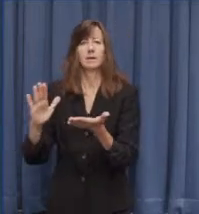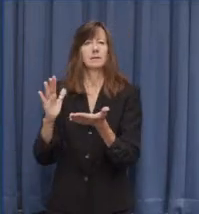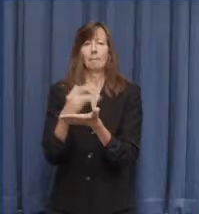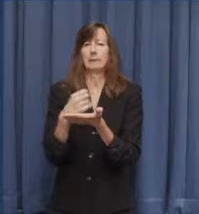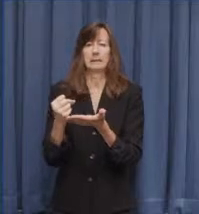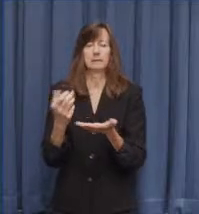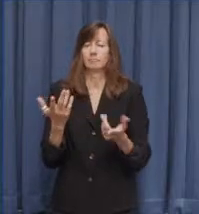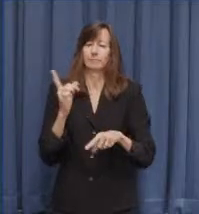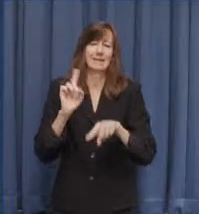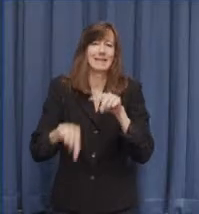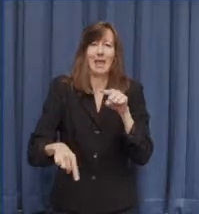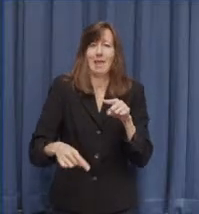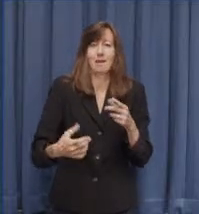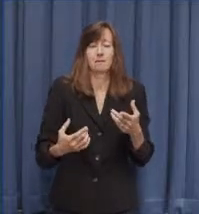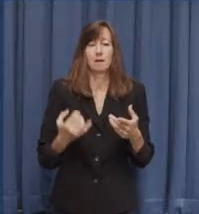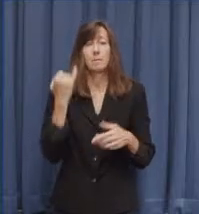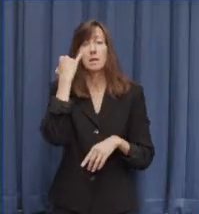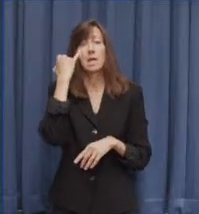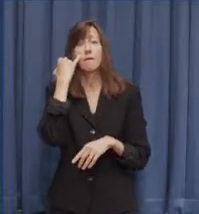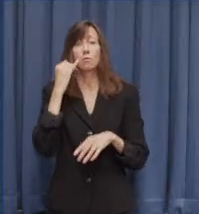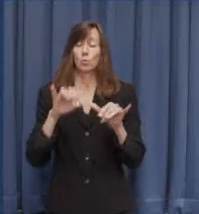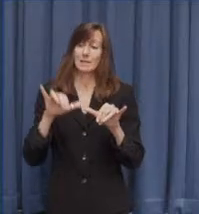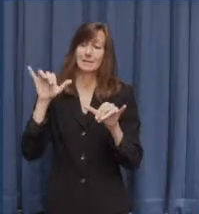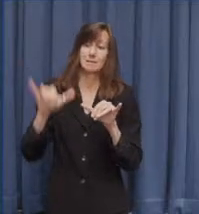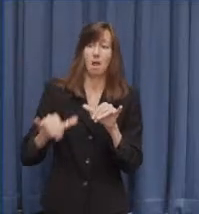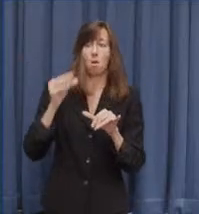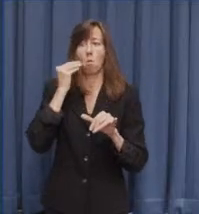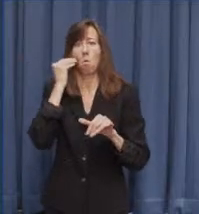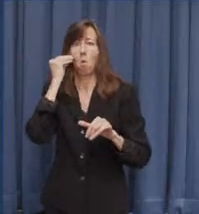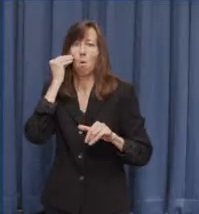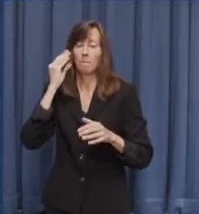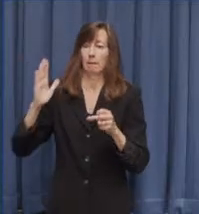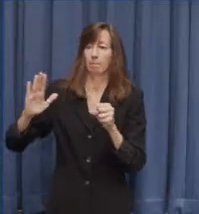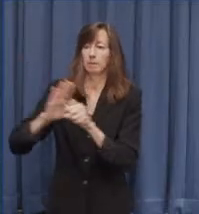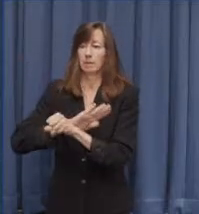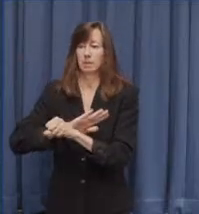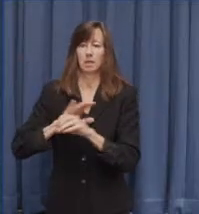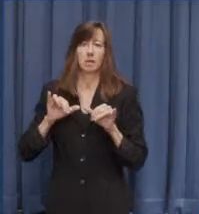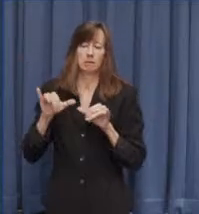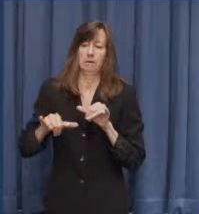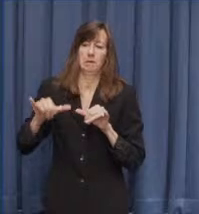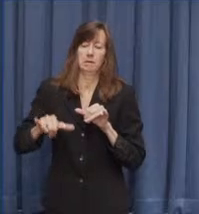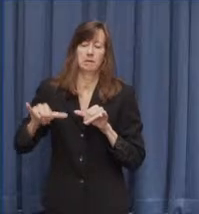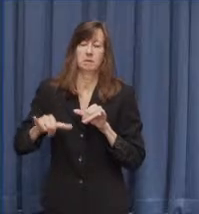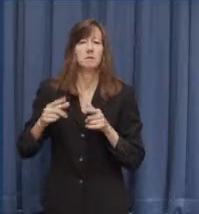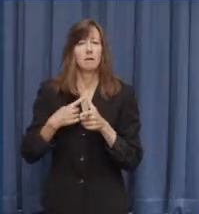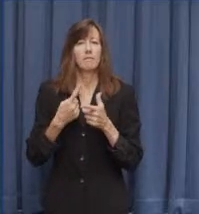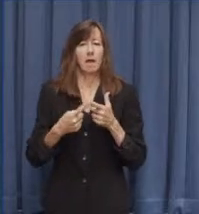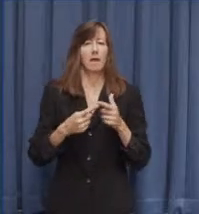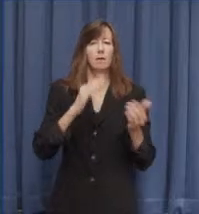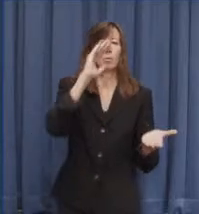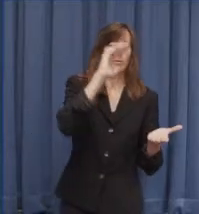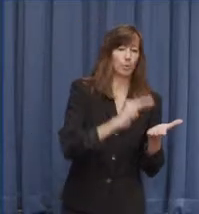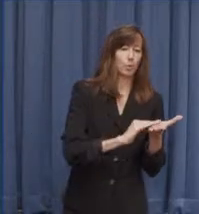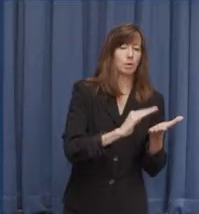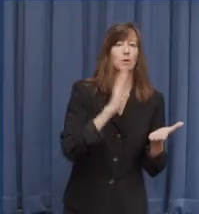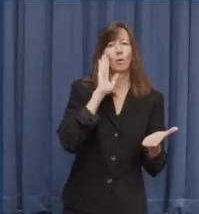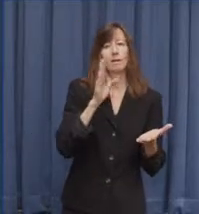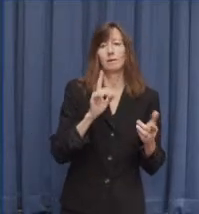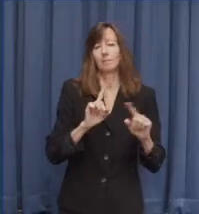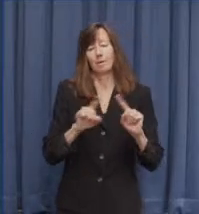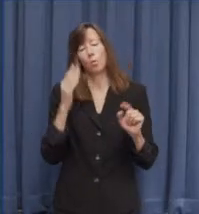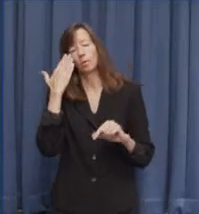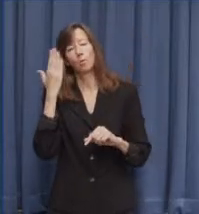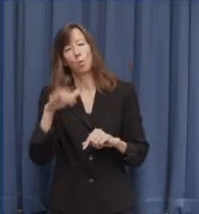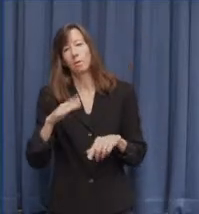on complete lockdown, which we know we cannot do. So our goal really is to make those resurgent points as